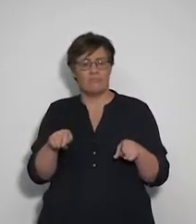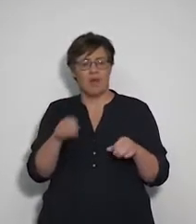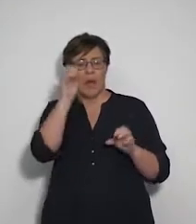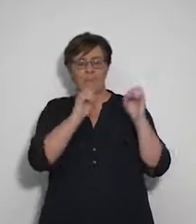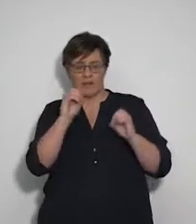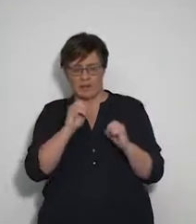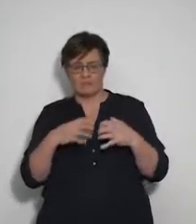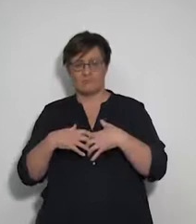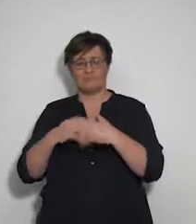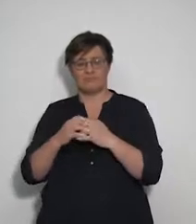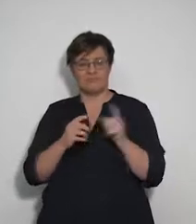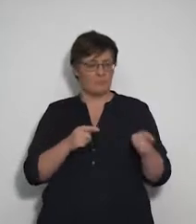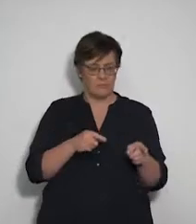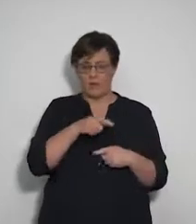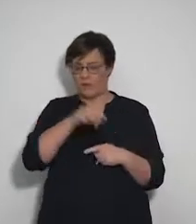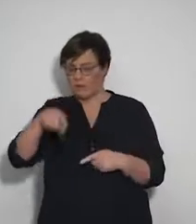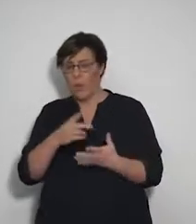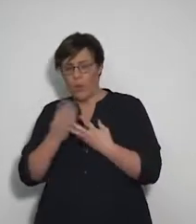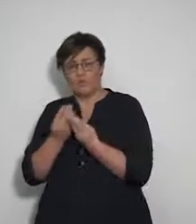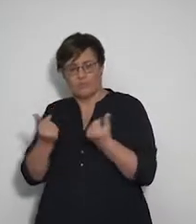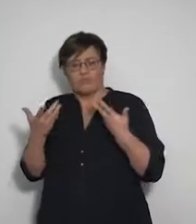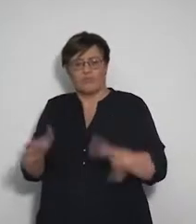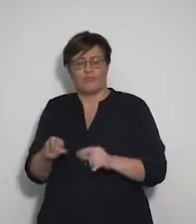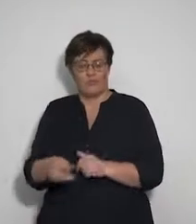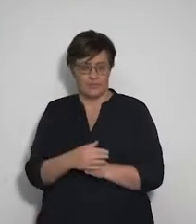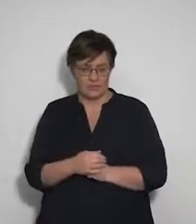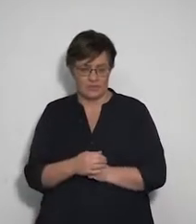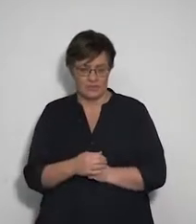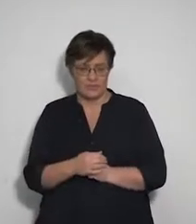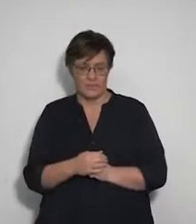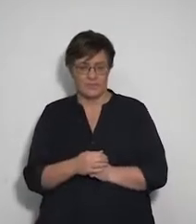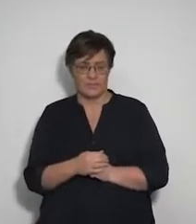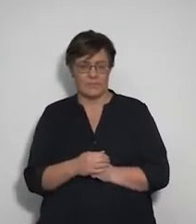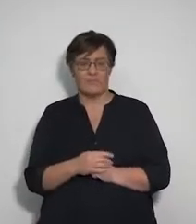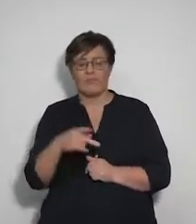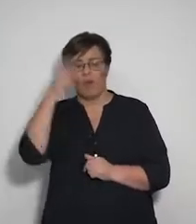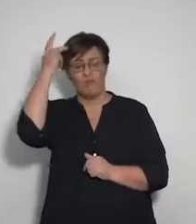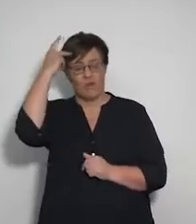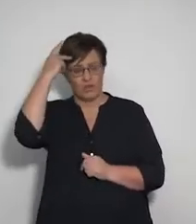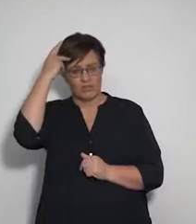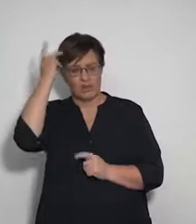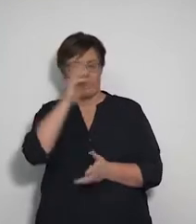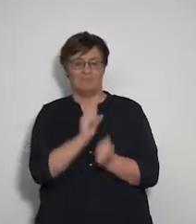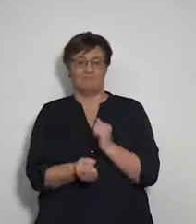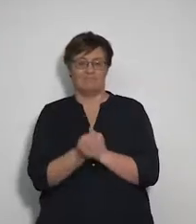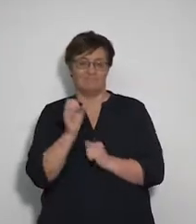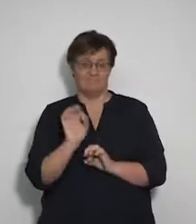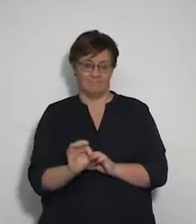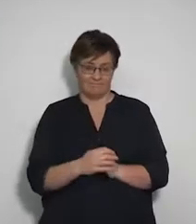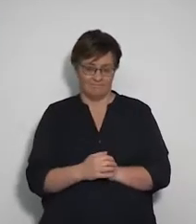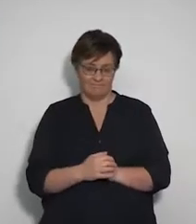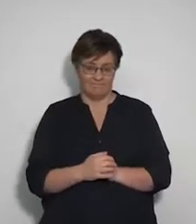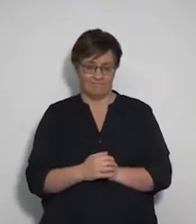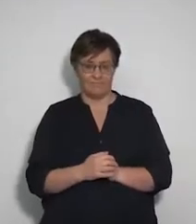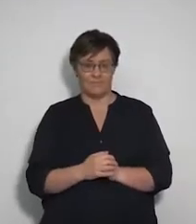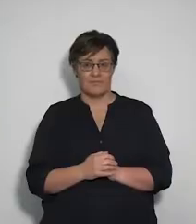that make up the solute and those of the solvent. So that kind of, knowledge needs to come to the fore, right?